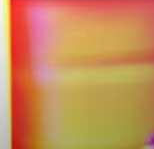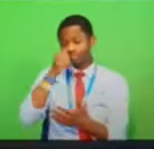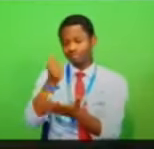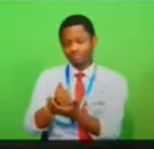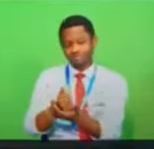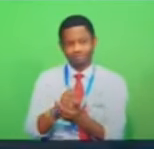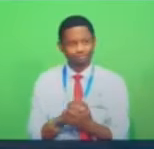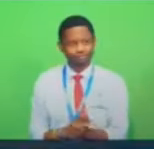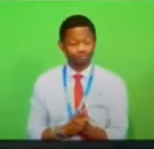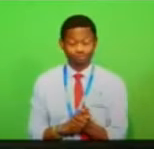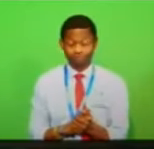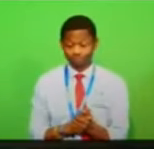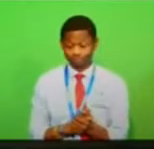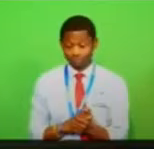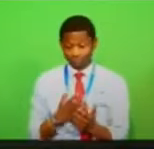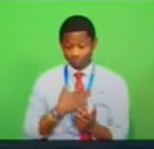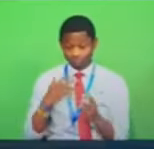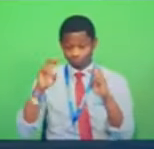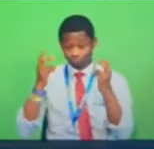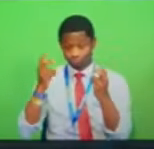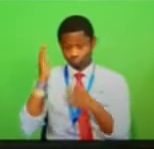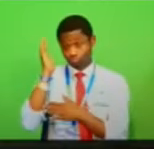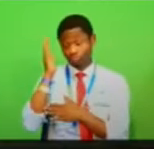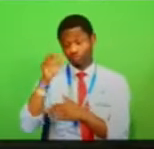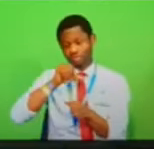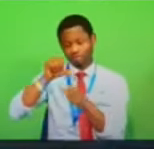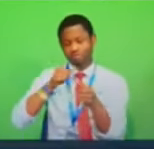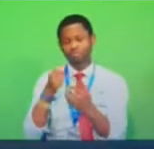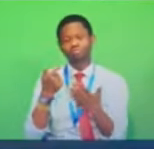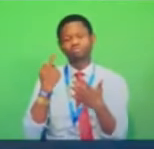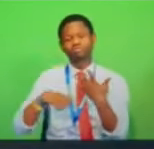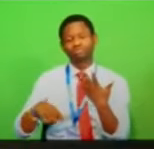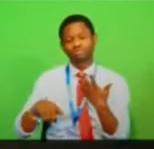Thank you. The topic that I have been given to talk about is